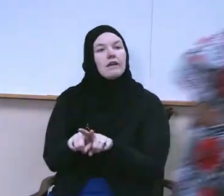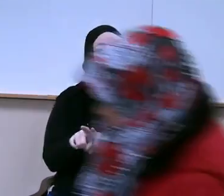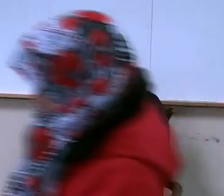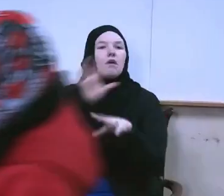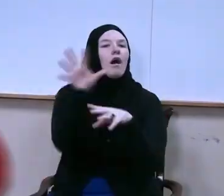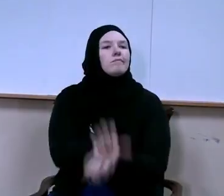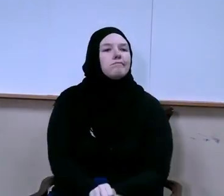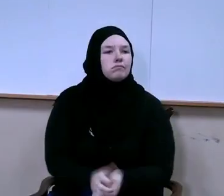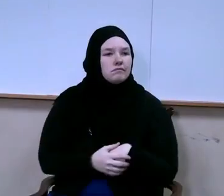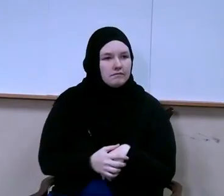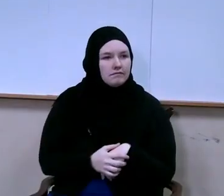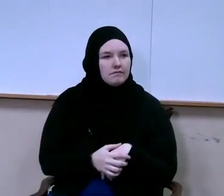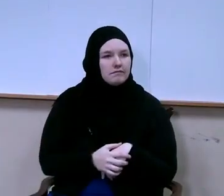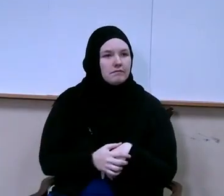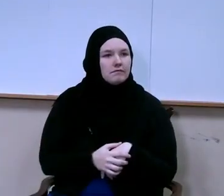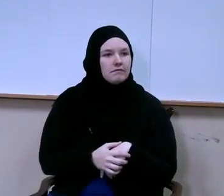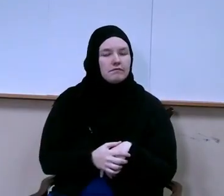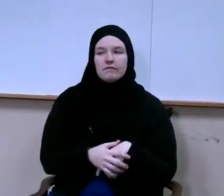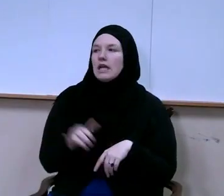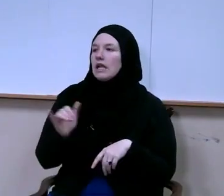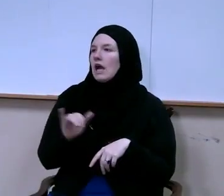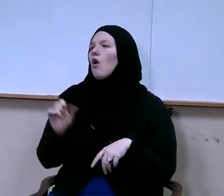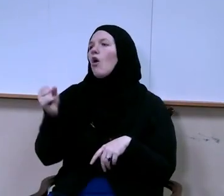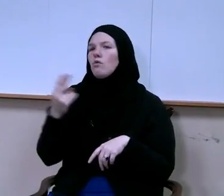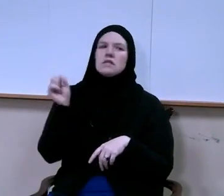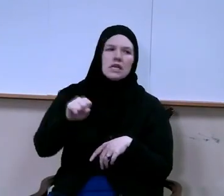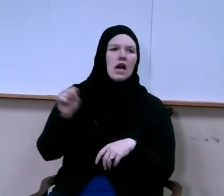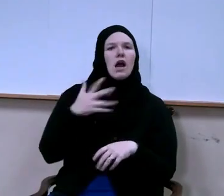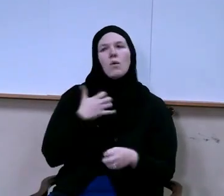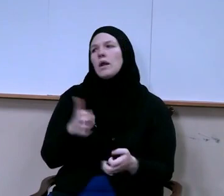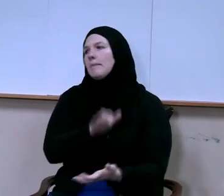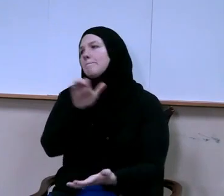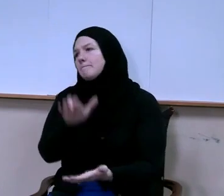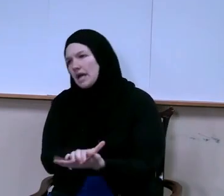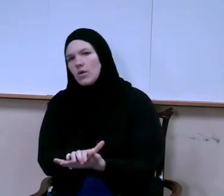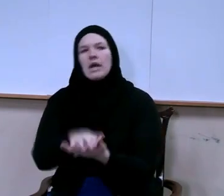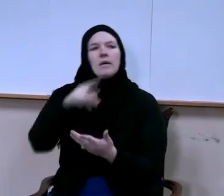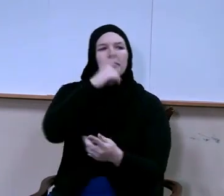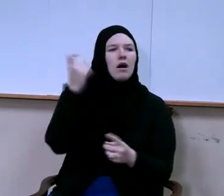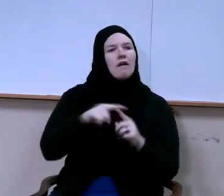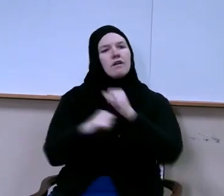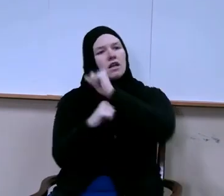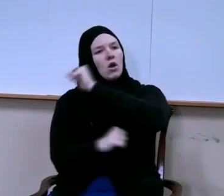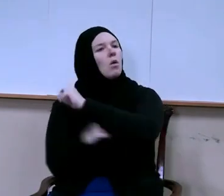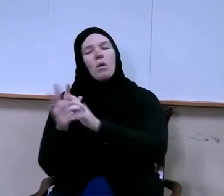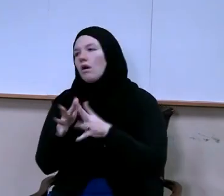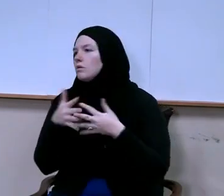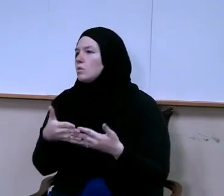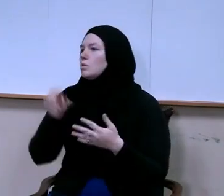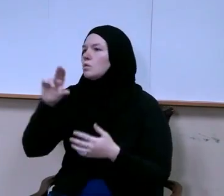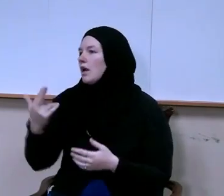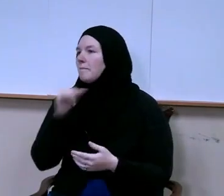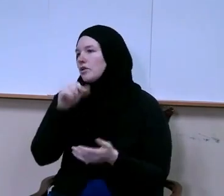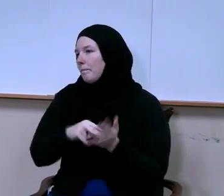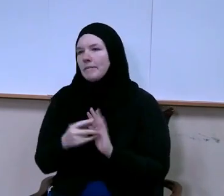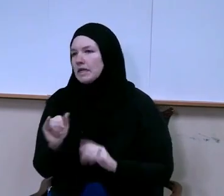of ceremony? It's a ceremonial statement. You just say it to get through the contract, but in reality,